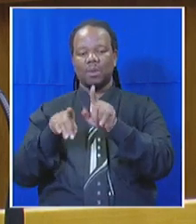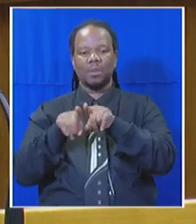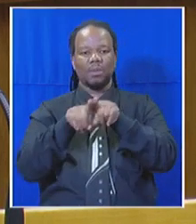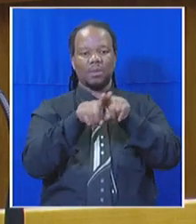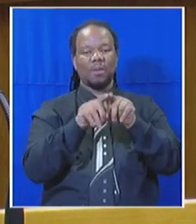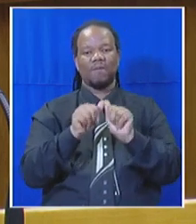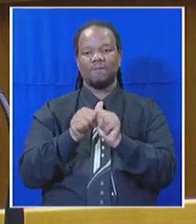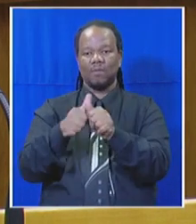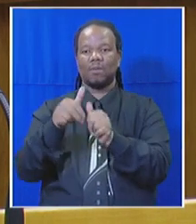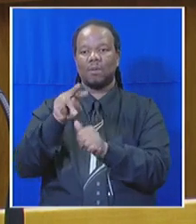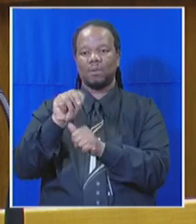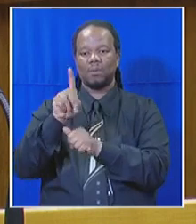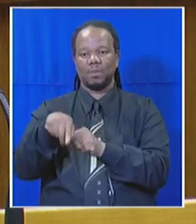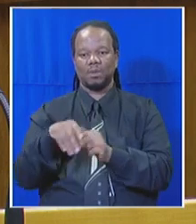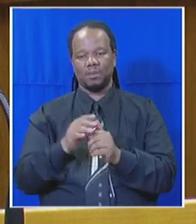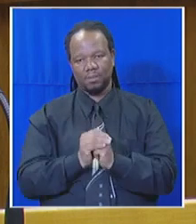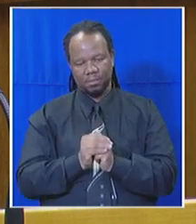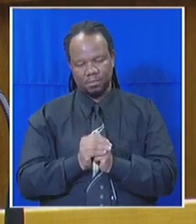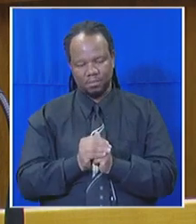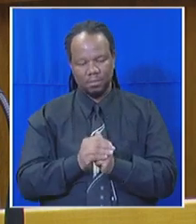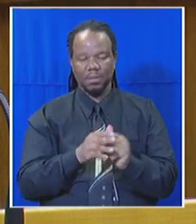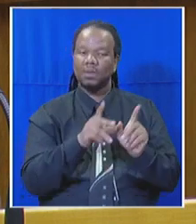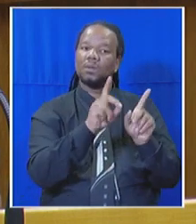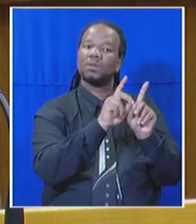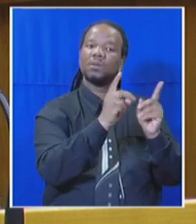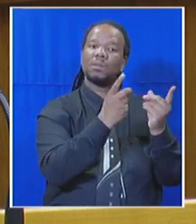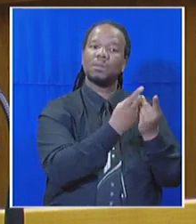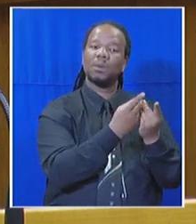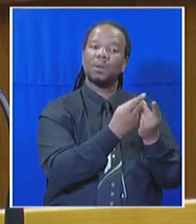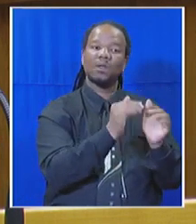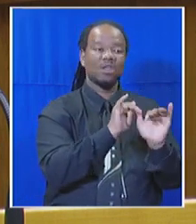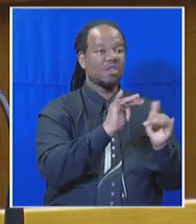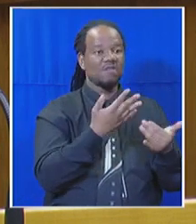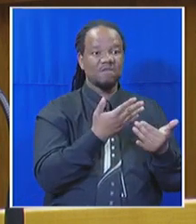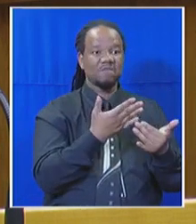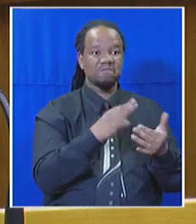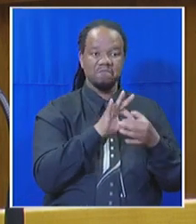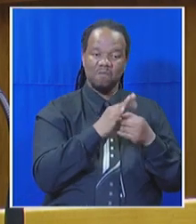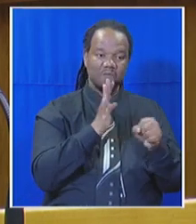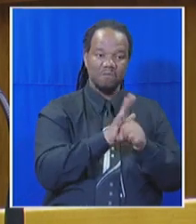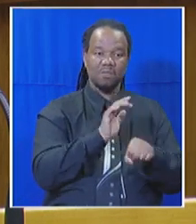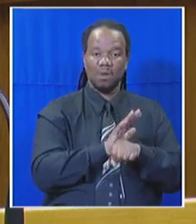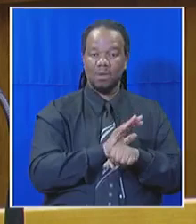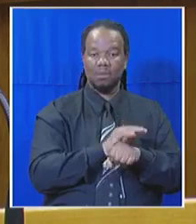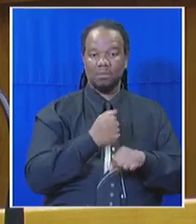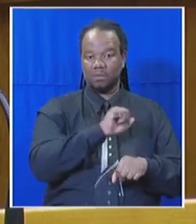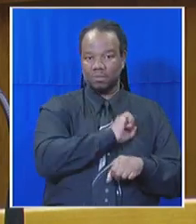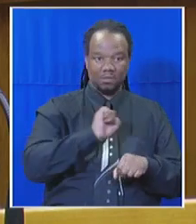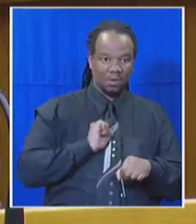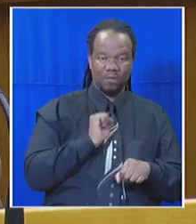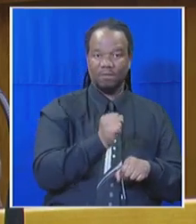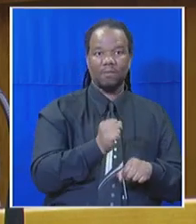NDP. A department cannot function without core committed personnel. Institutional capacity still requires